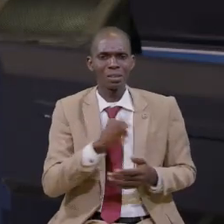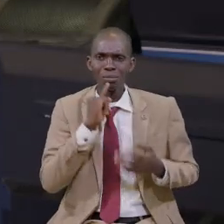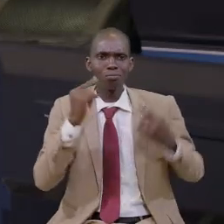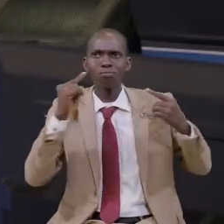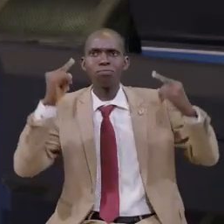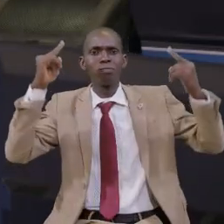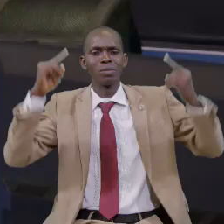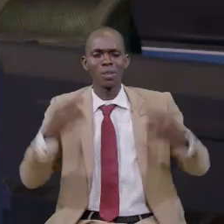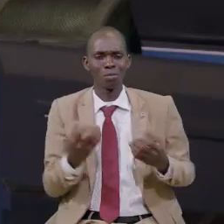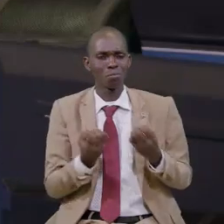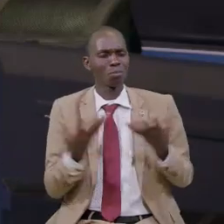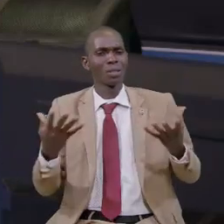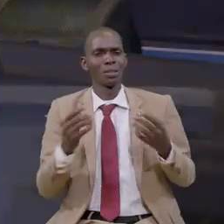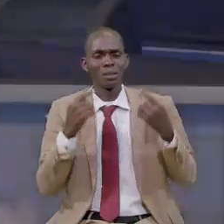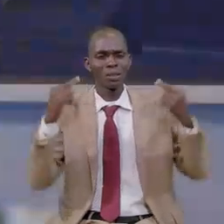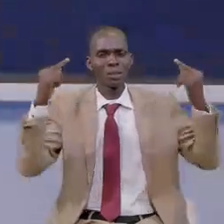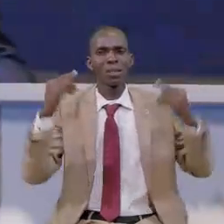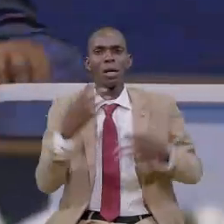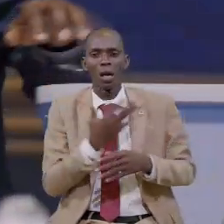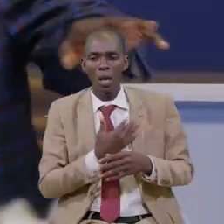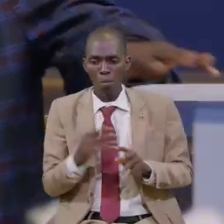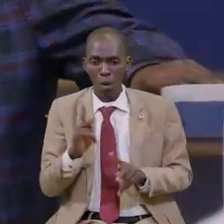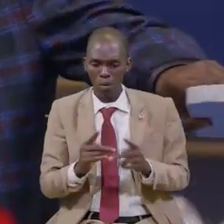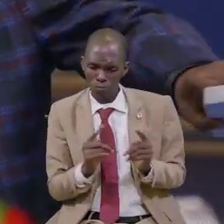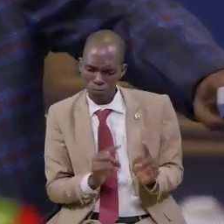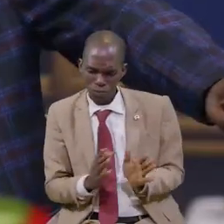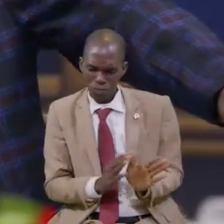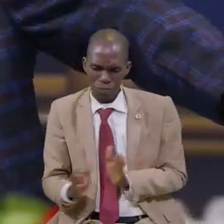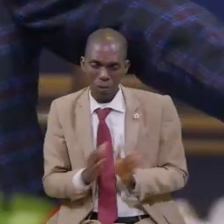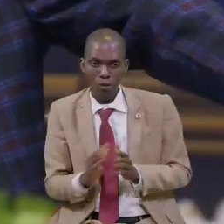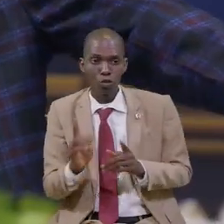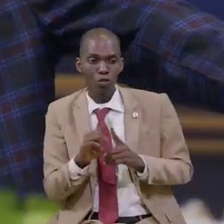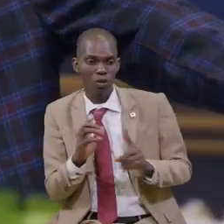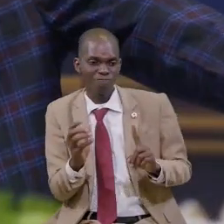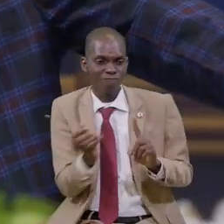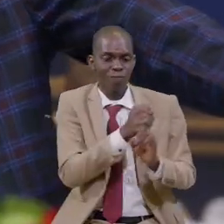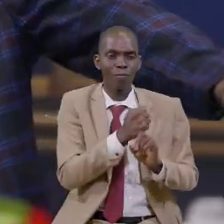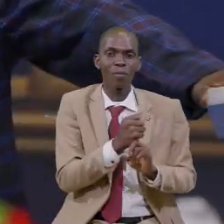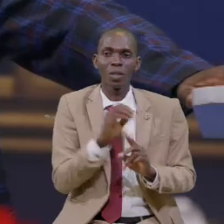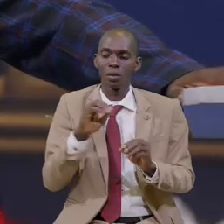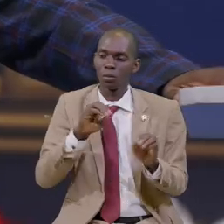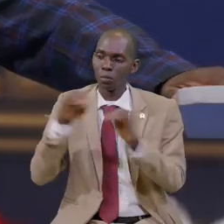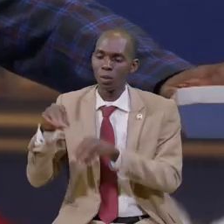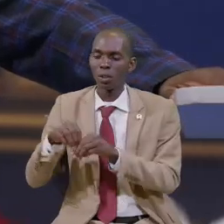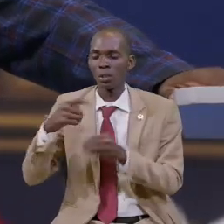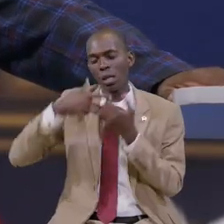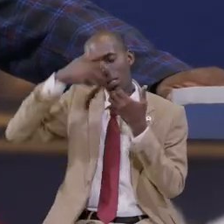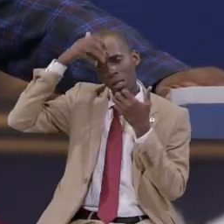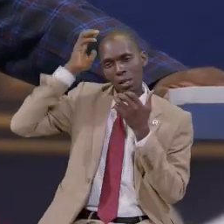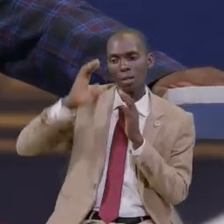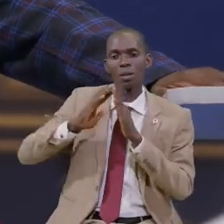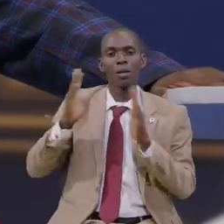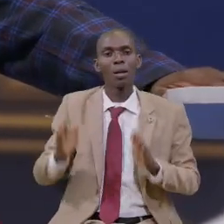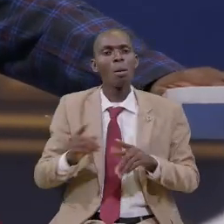they decided to cast him into the lion's den. But he came out. Well,